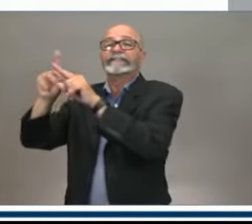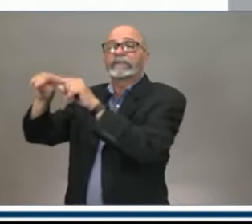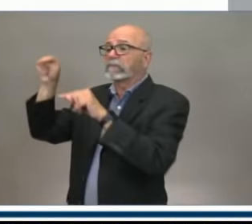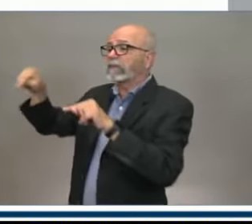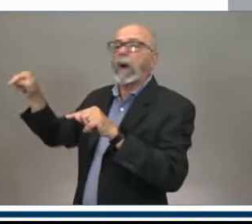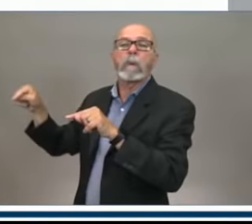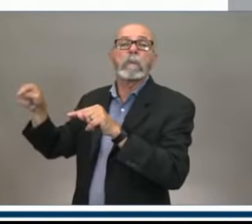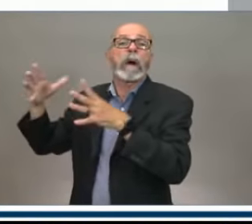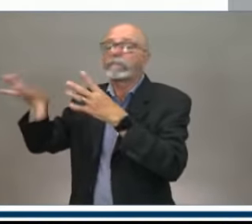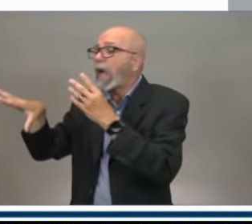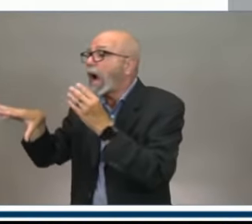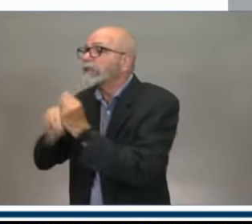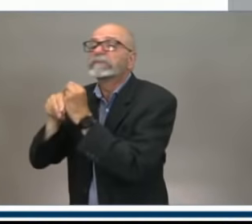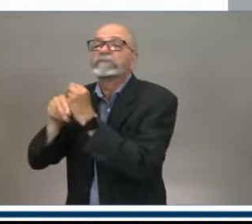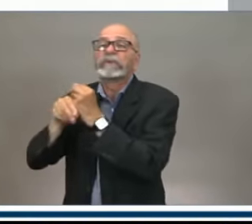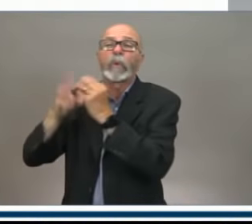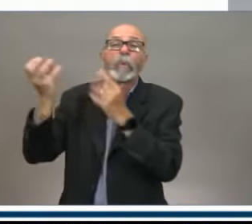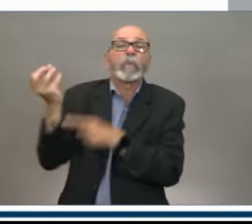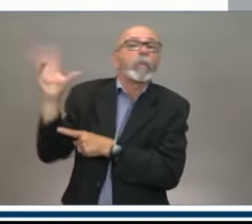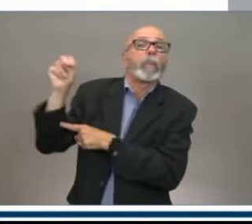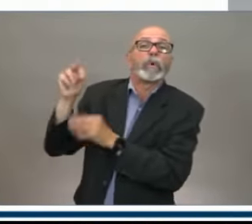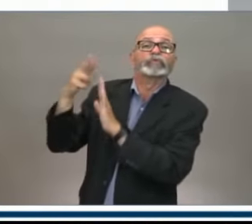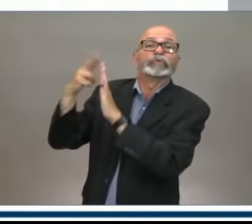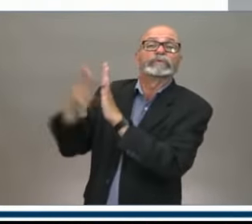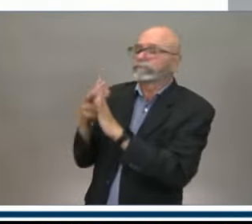on top of that. We're certainly